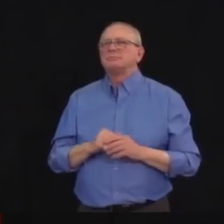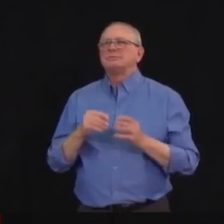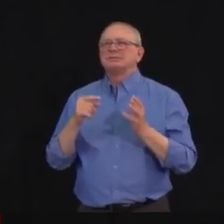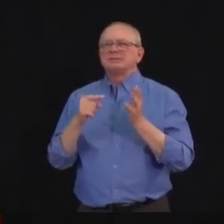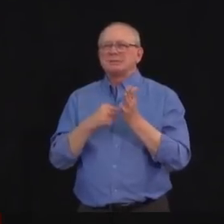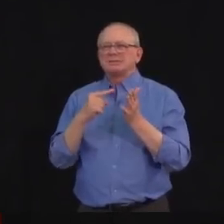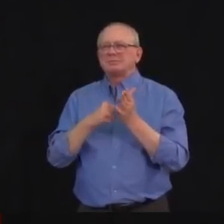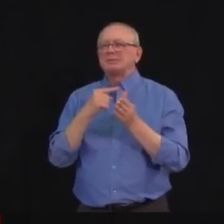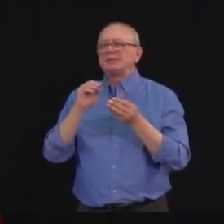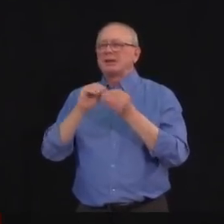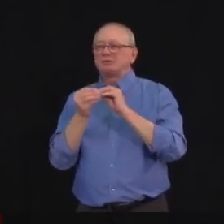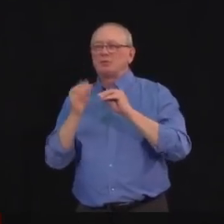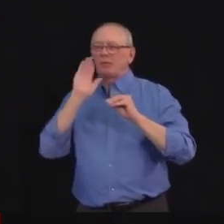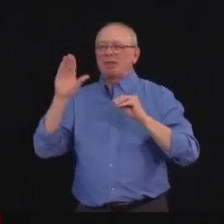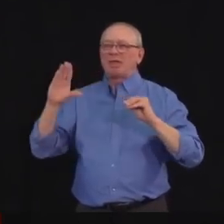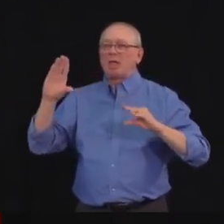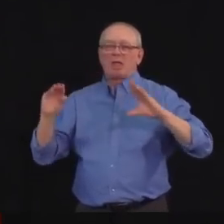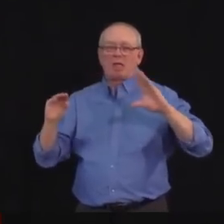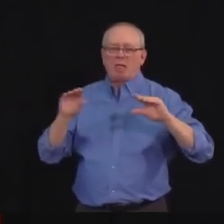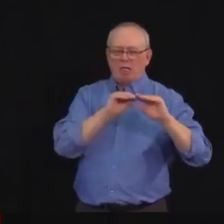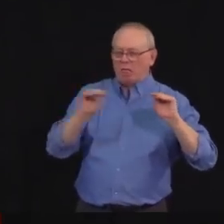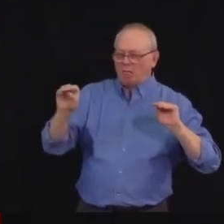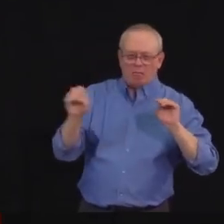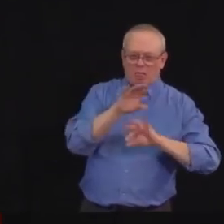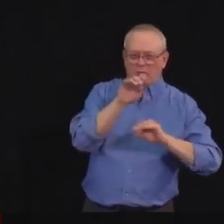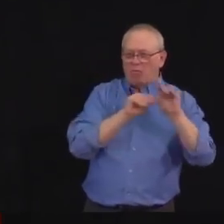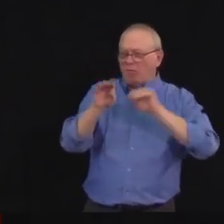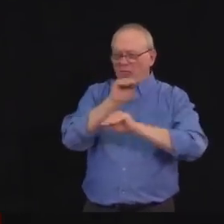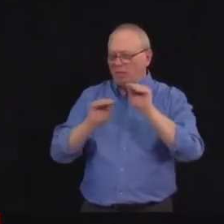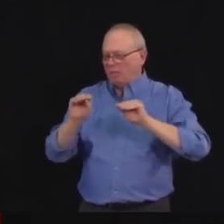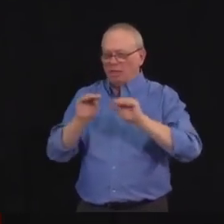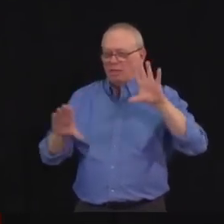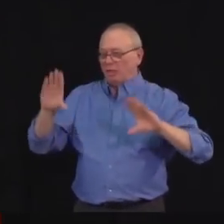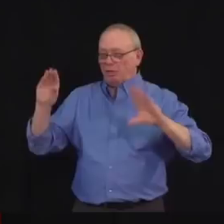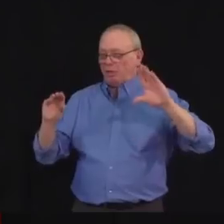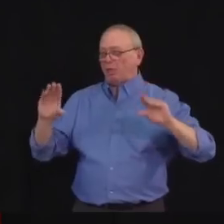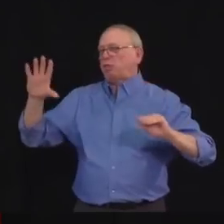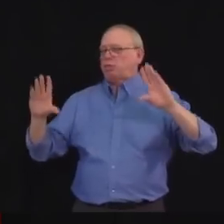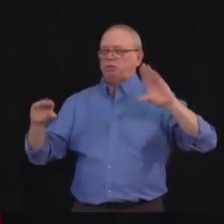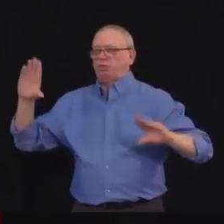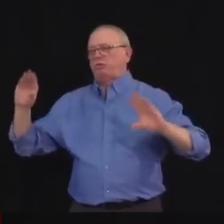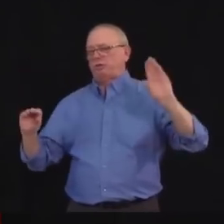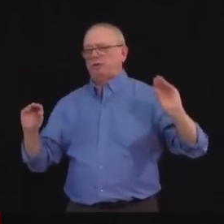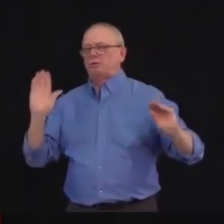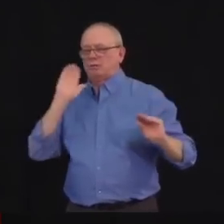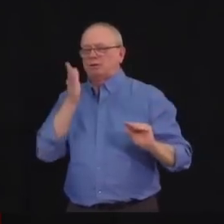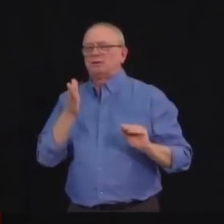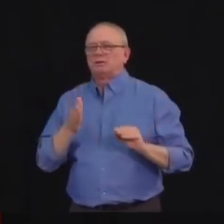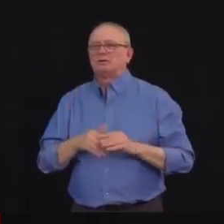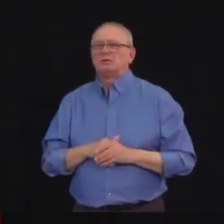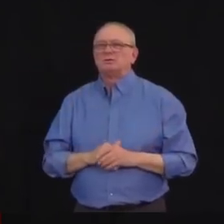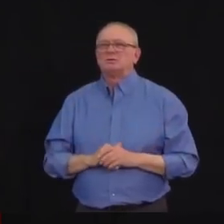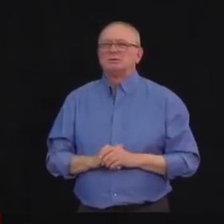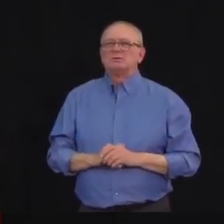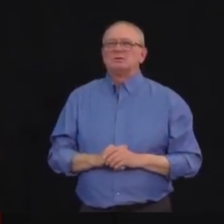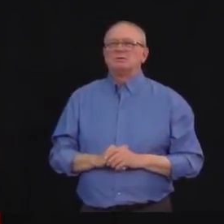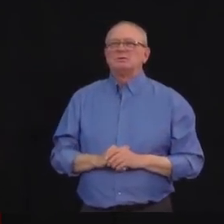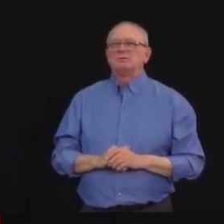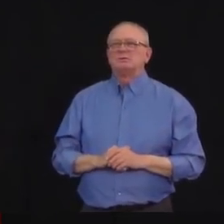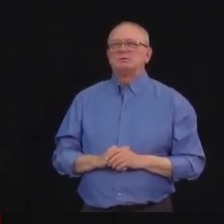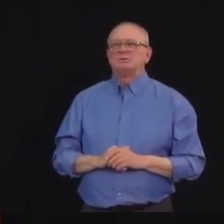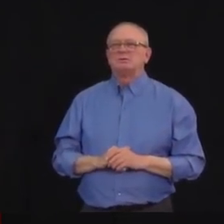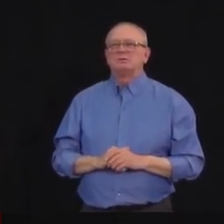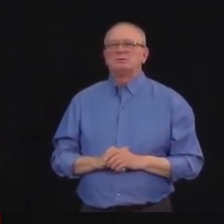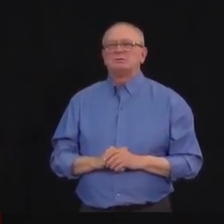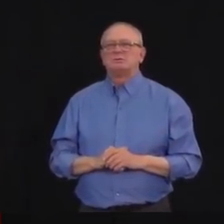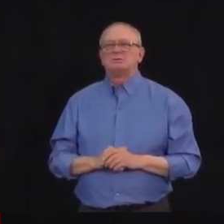what happened with that significant drop, is that we did have, and I don't have the details of where those people were connected to, but it's possible